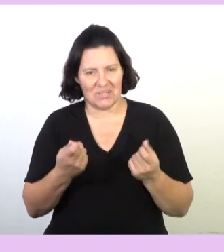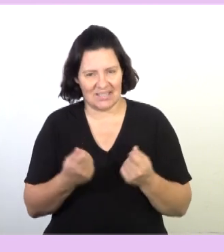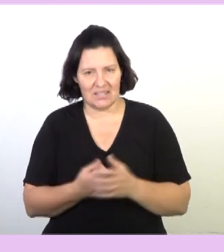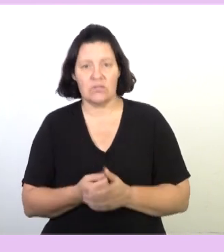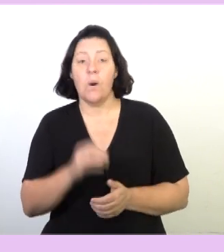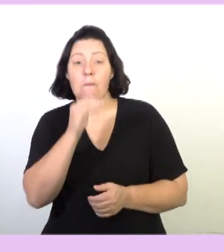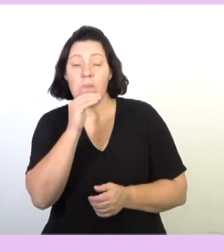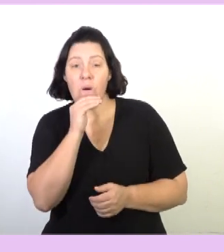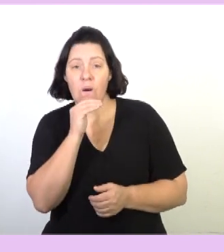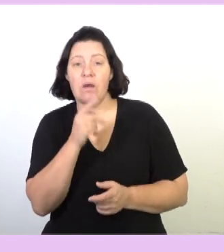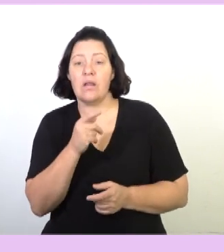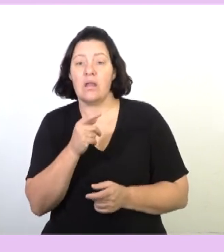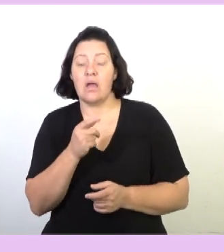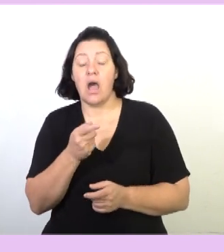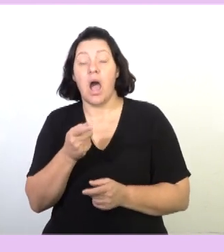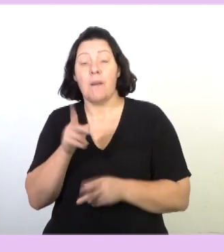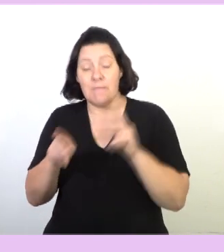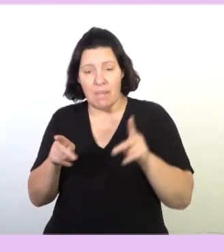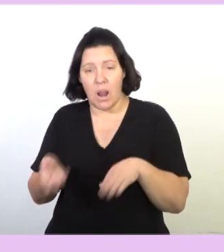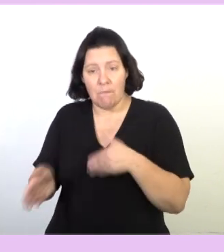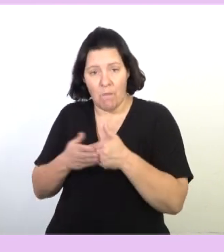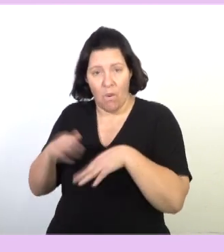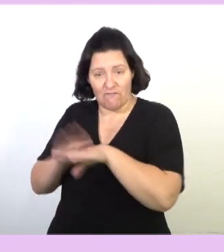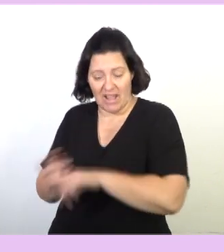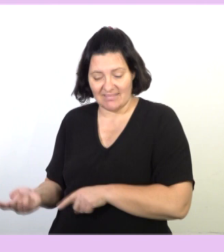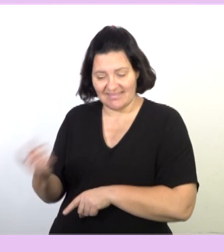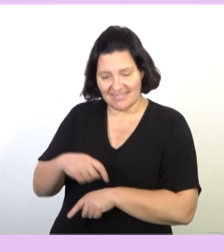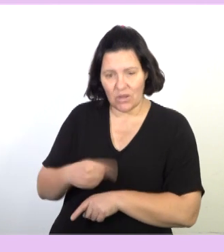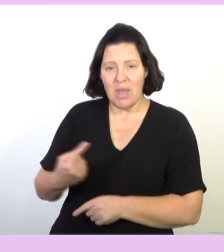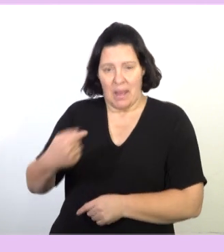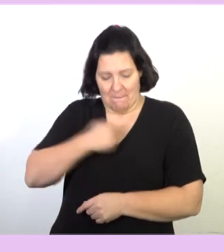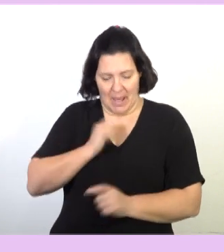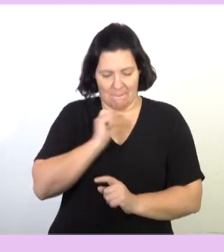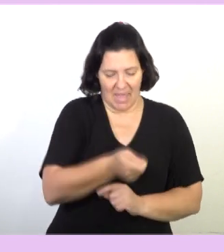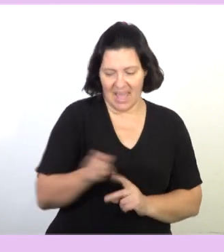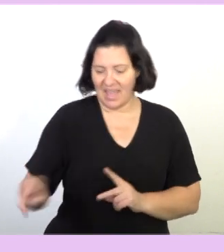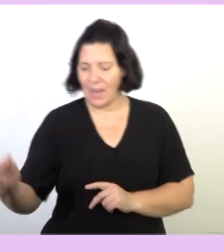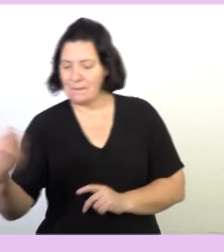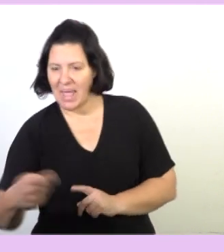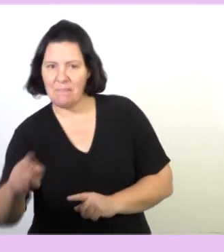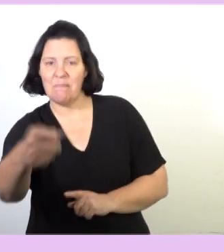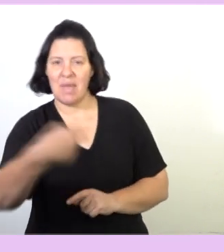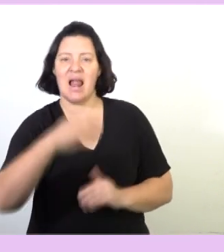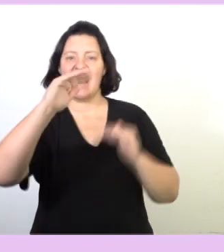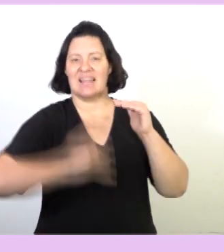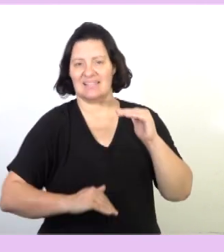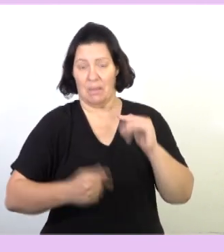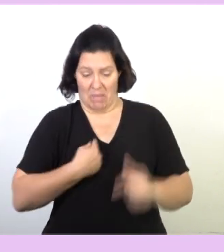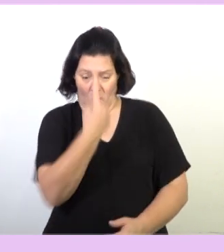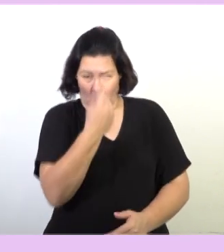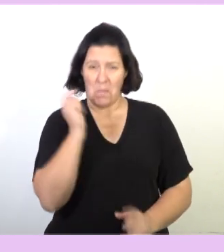Meaning, the more people that join in, the lesser each person will have to pay for the caravan.